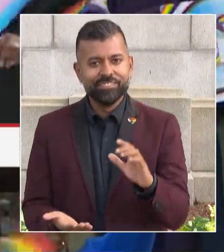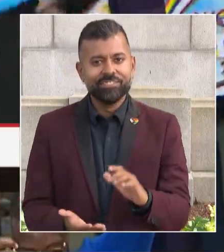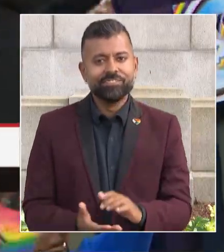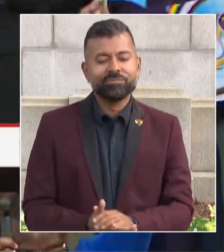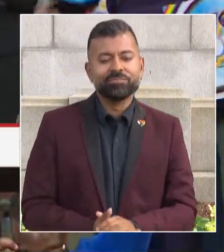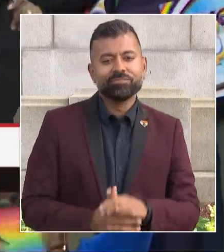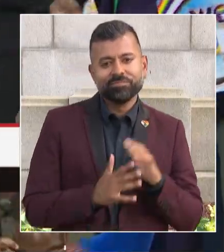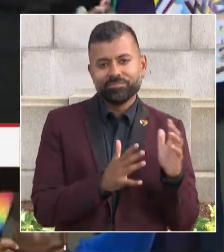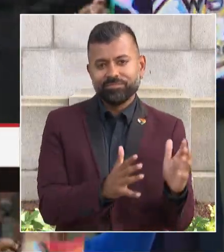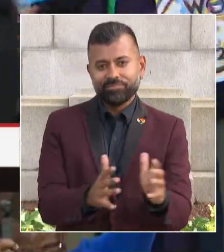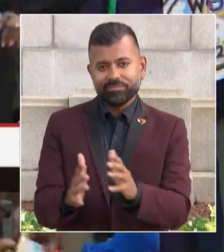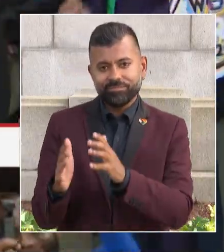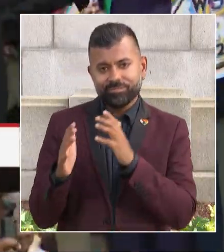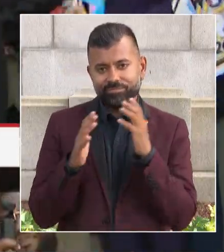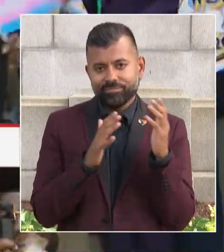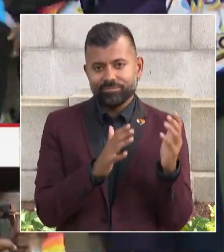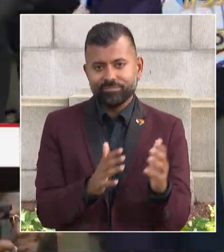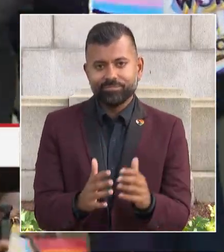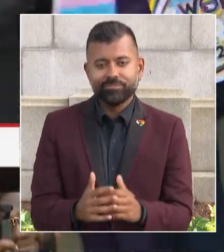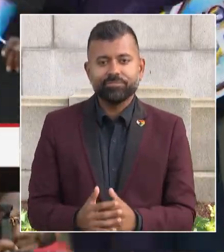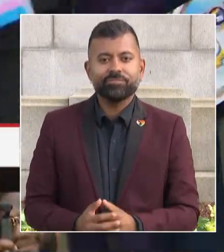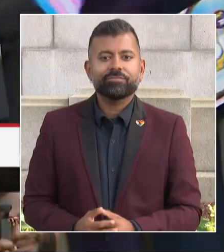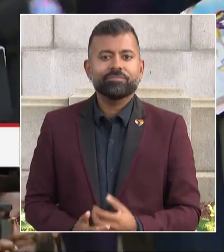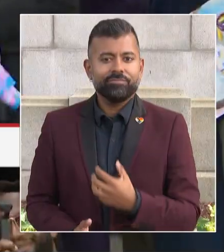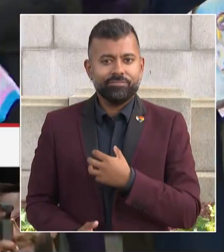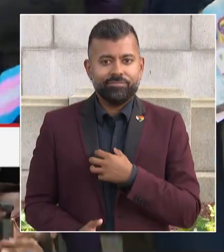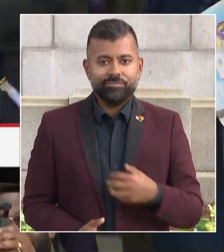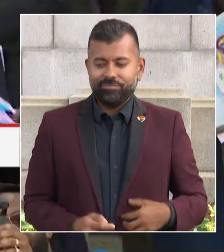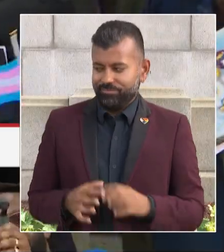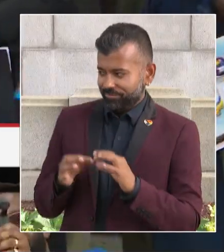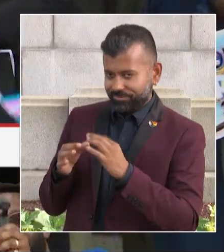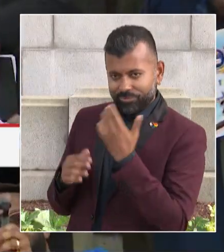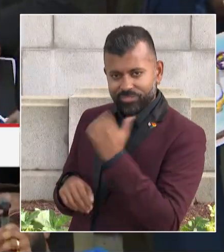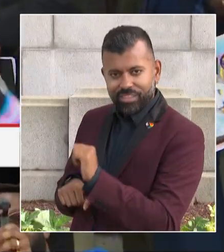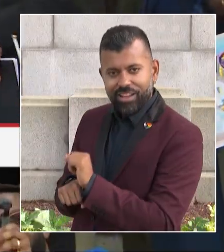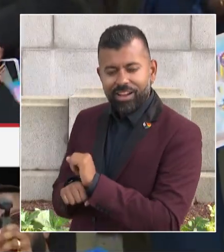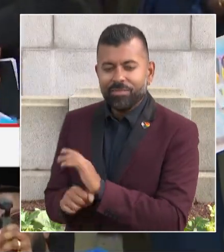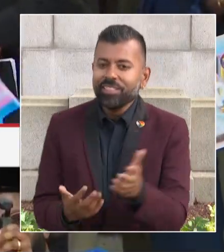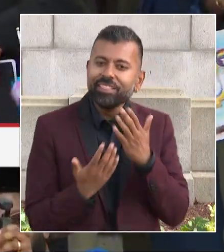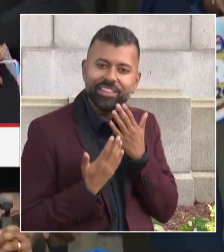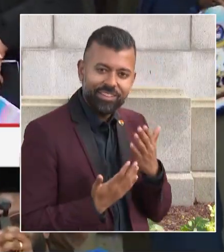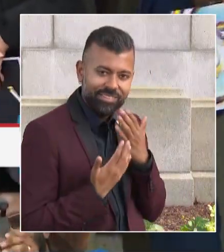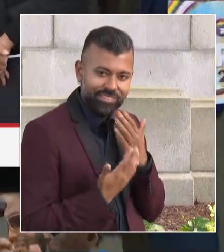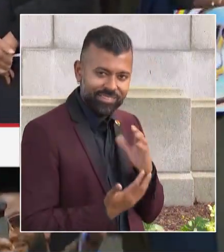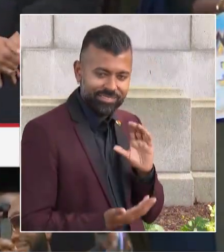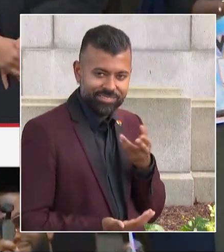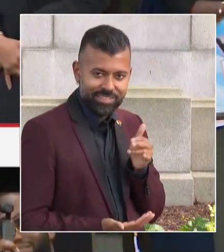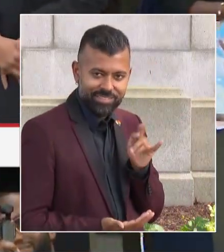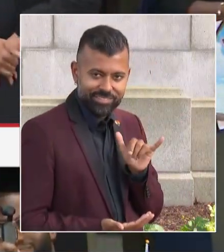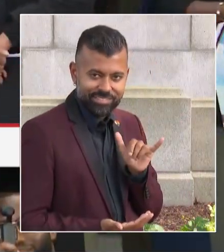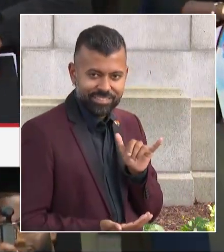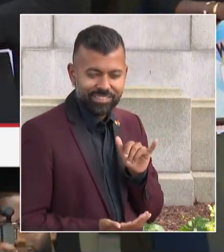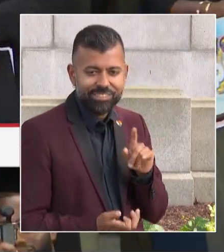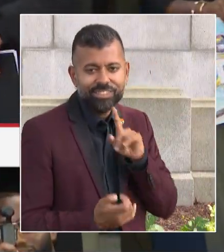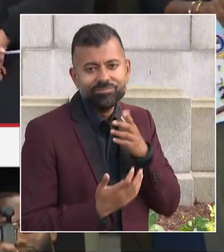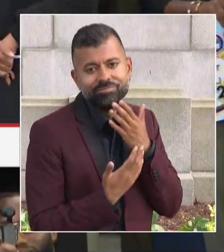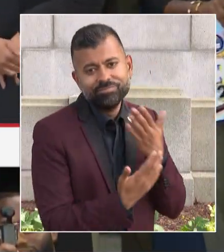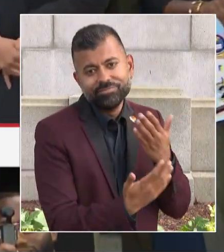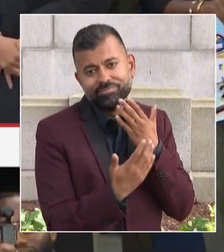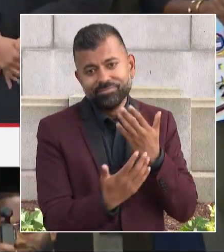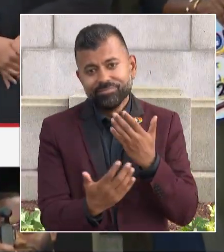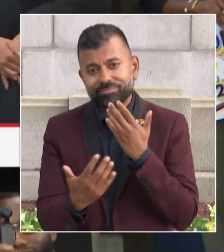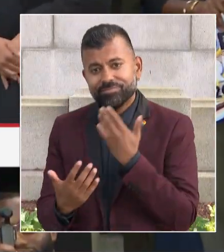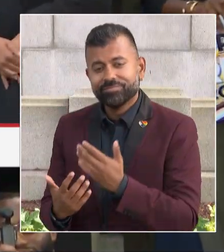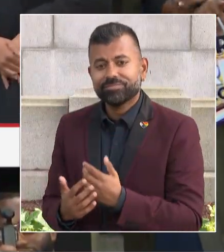Nicely done. Oh, thank you, Mayor. Thank you. All right. Oh, y'all so sweet. Thank you. Thank you. All right. So now I'm